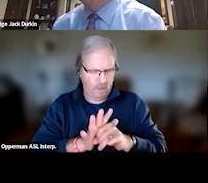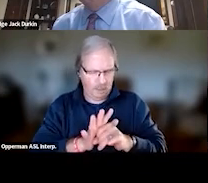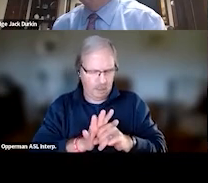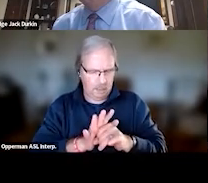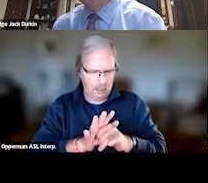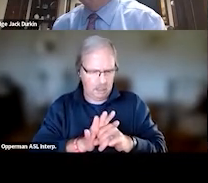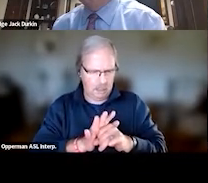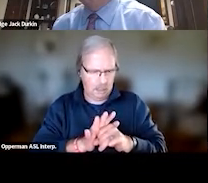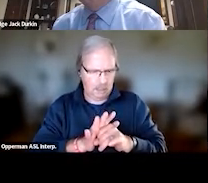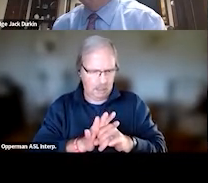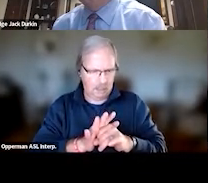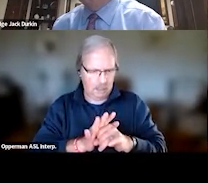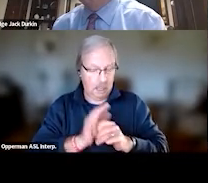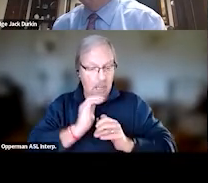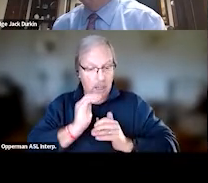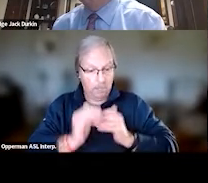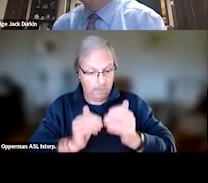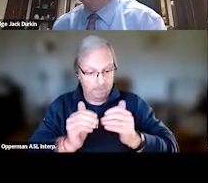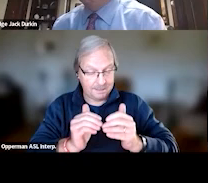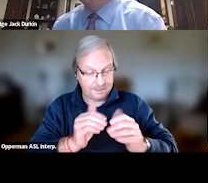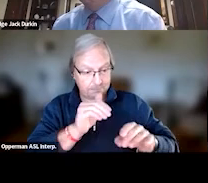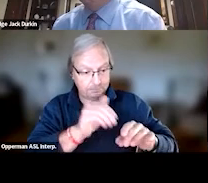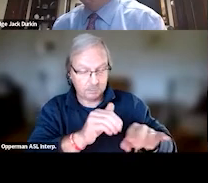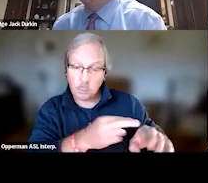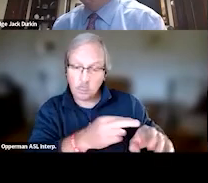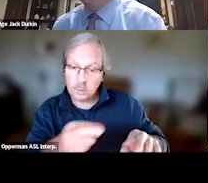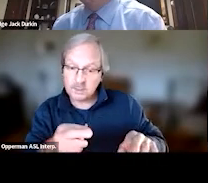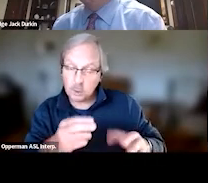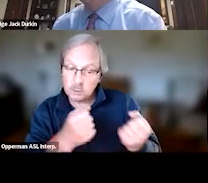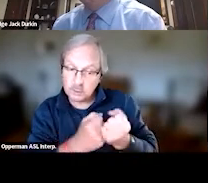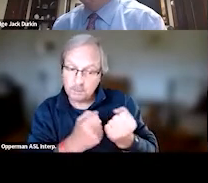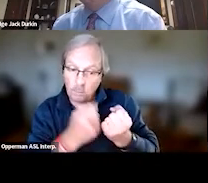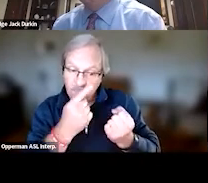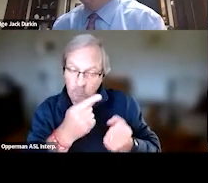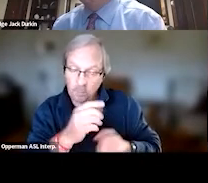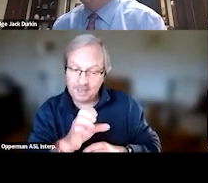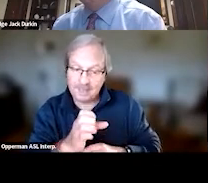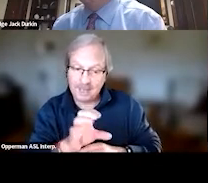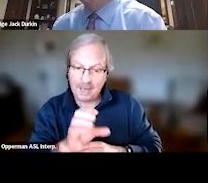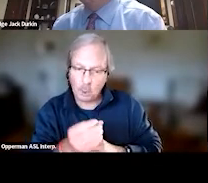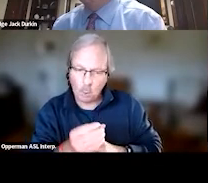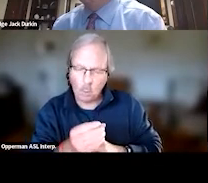process has tapped the resource providing the support for the ECHO. Are there